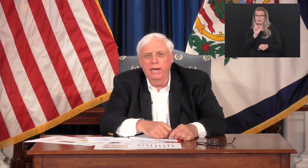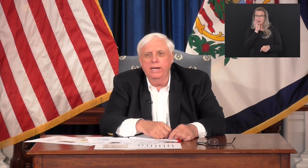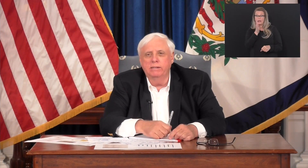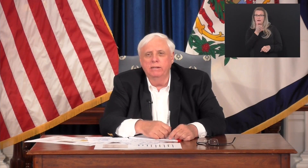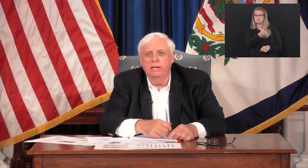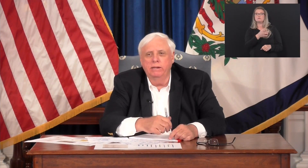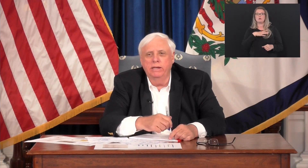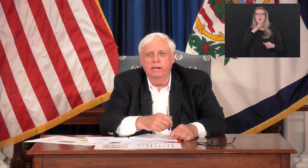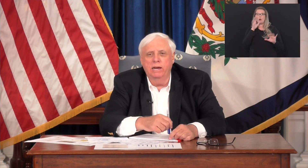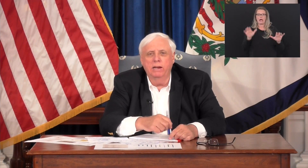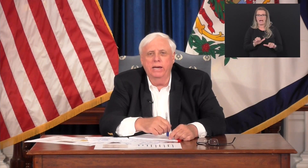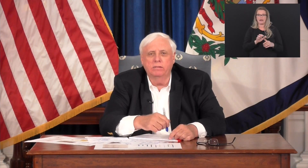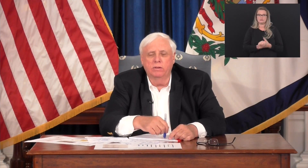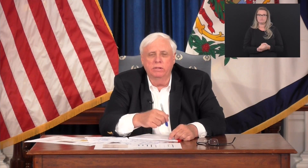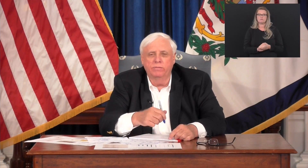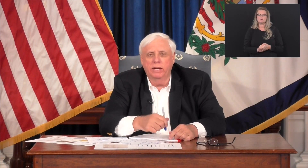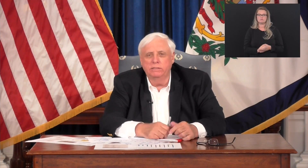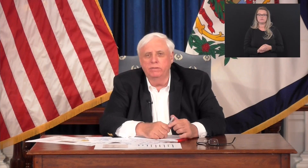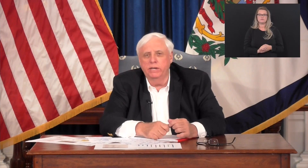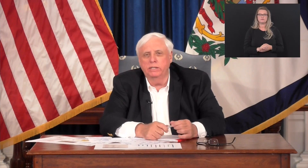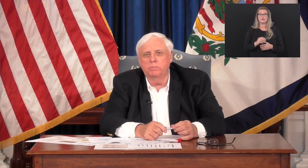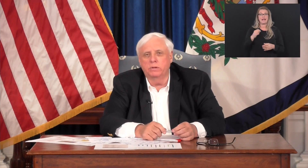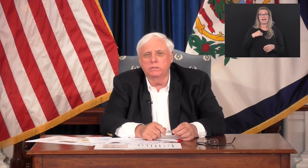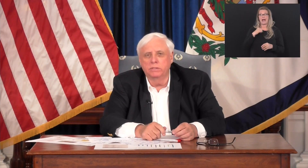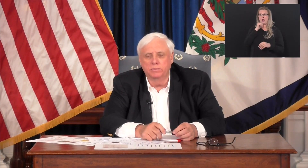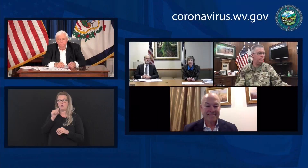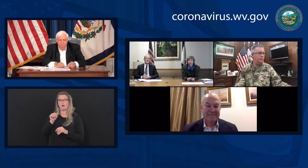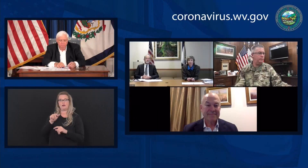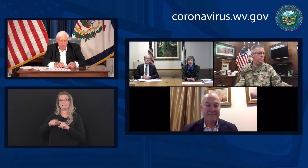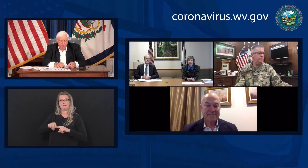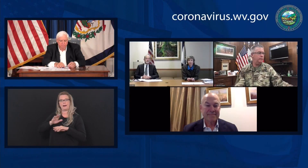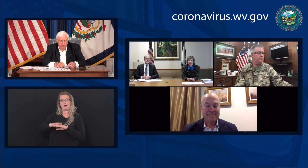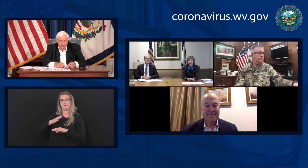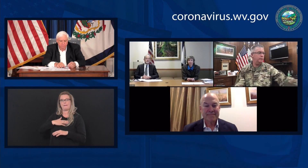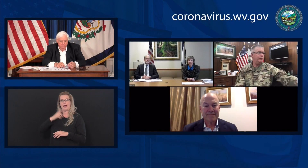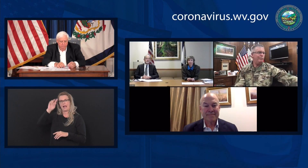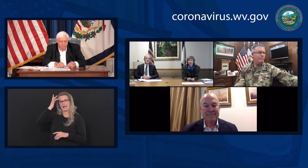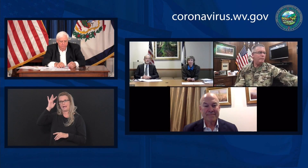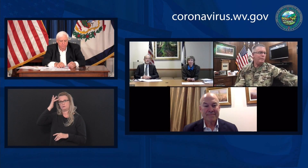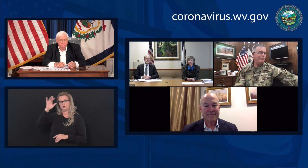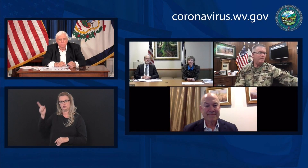we'll act, and I'll act on the advice of the experts.